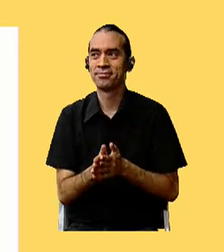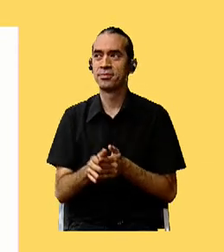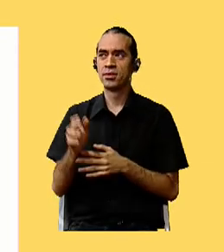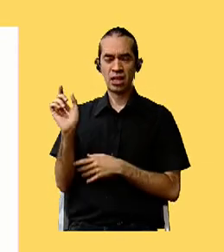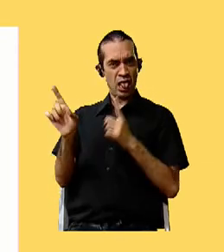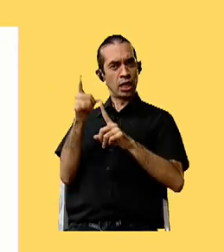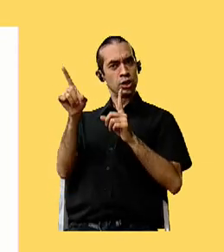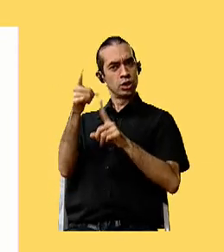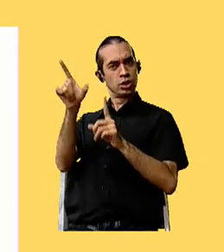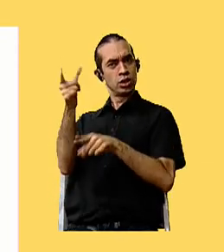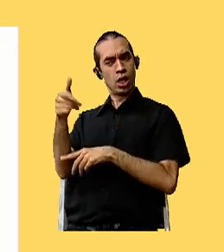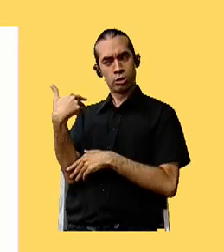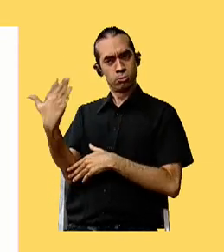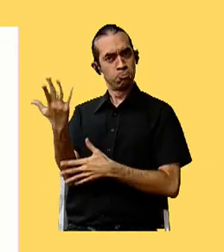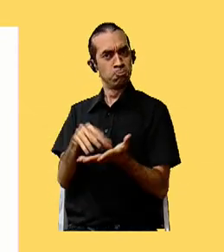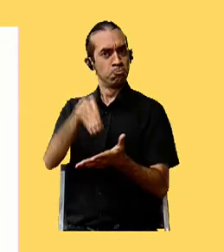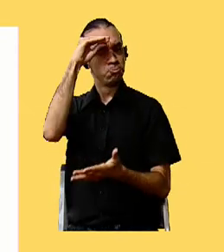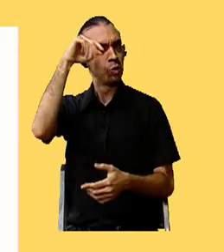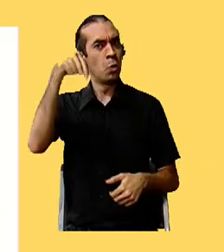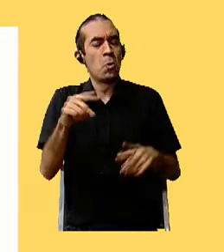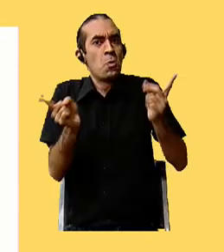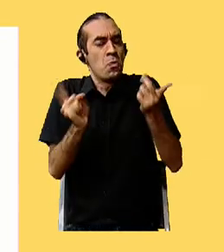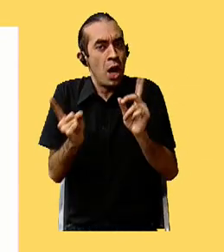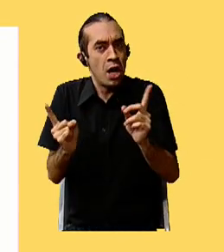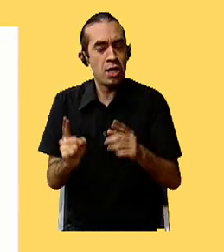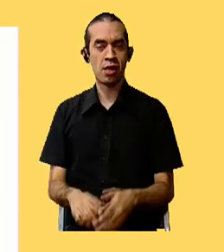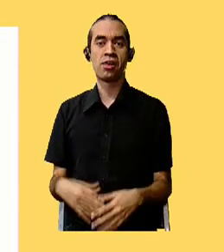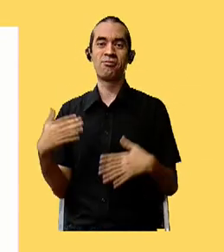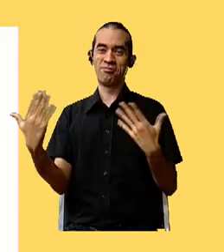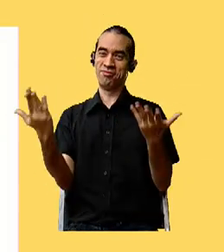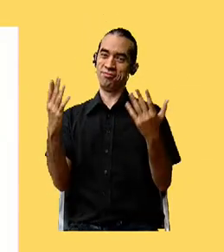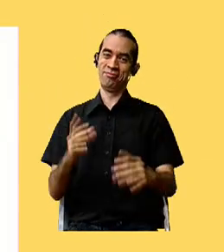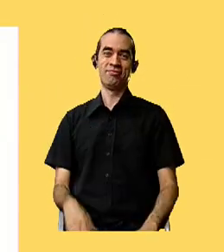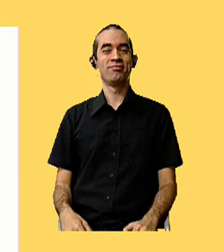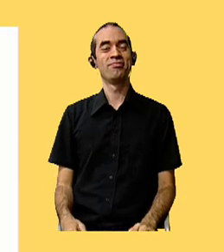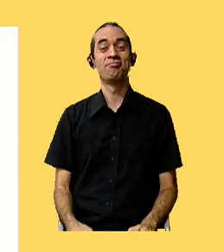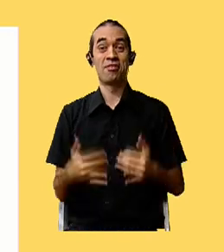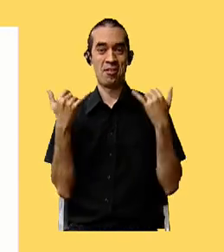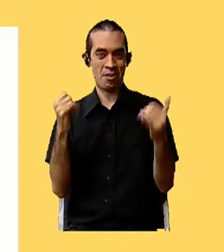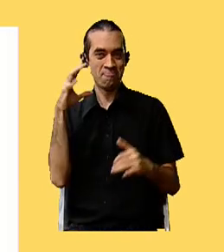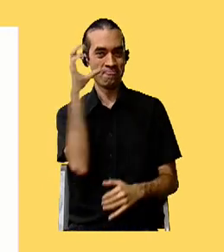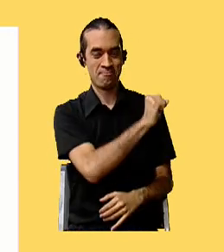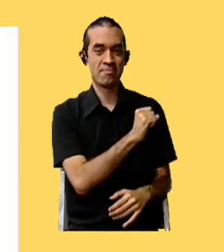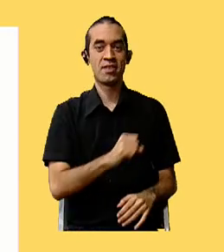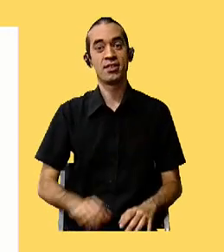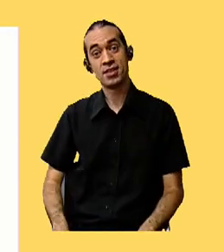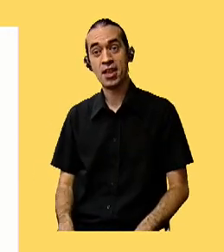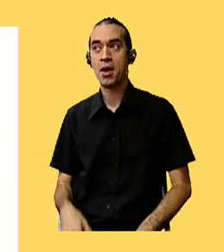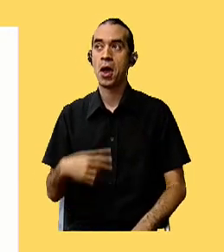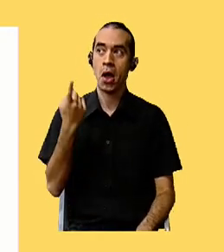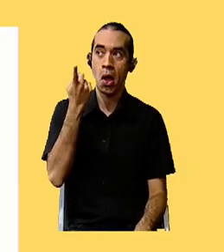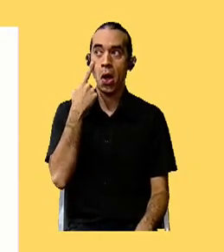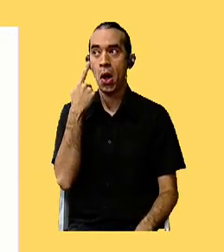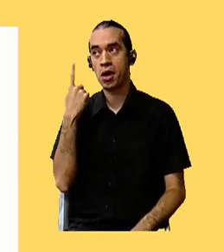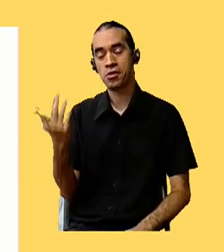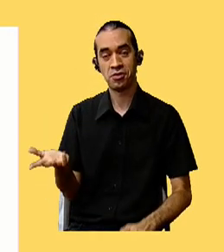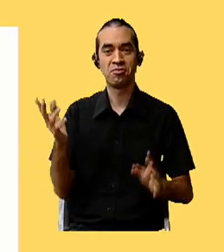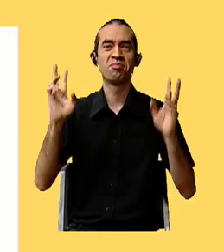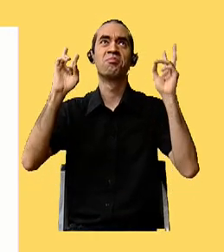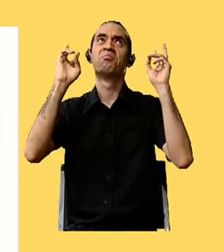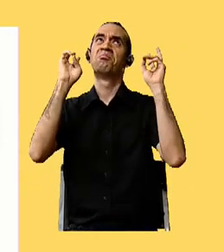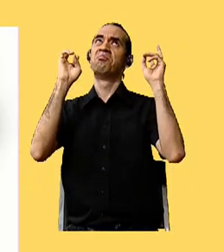letter shall we learn? Let's find out now. Let's learn